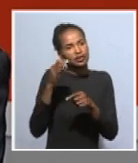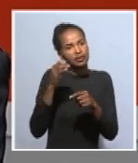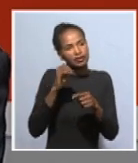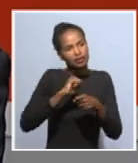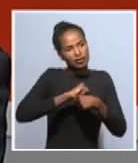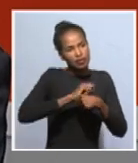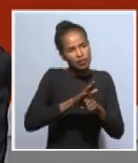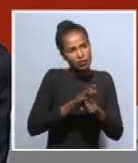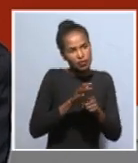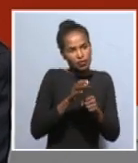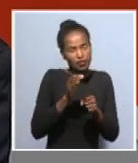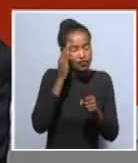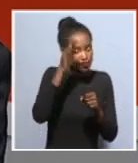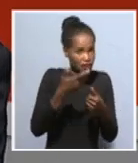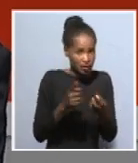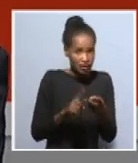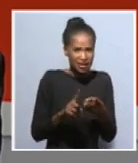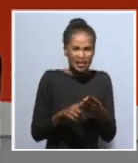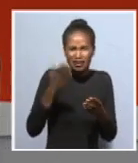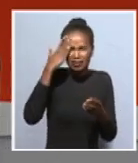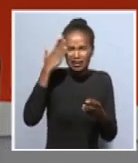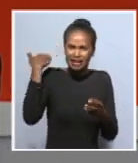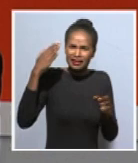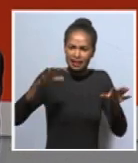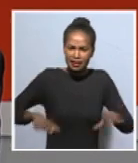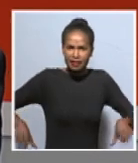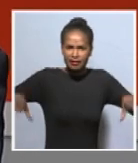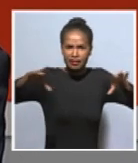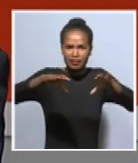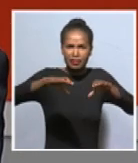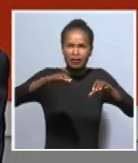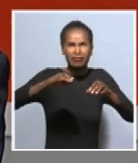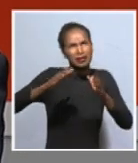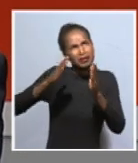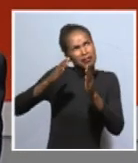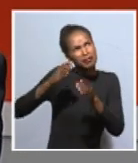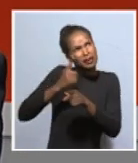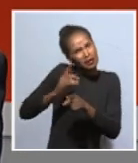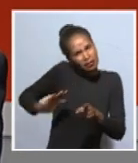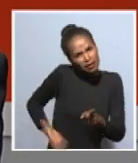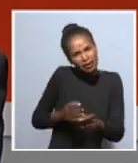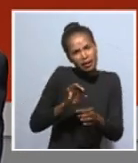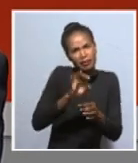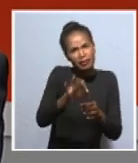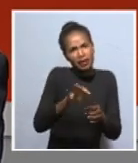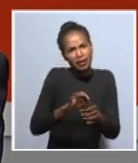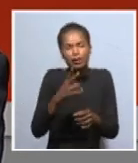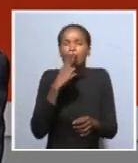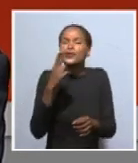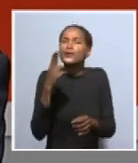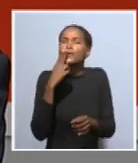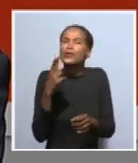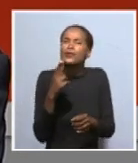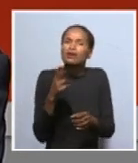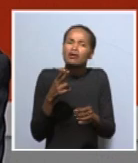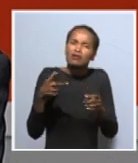the tobacco plantation that's being planned, whether or not that should go ahead. Okay. Thank